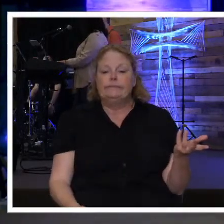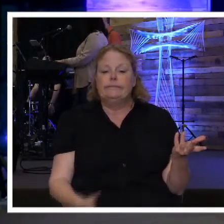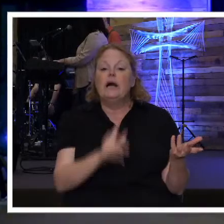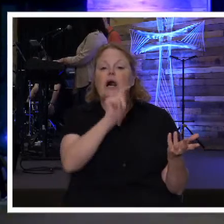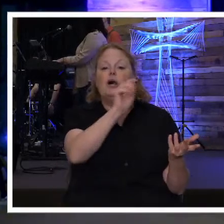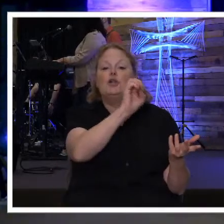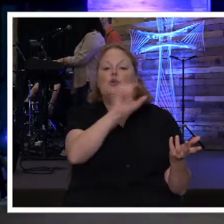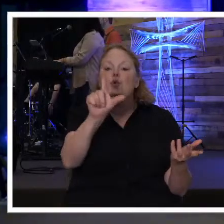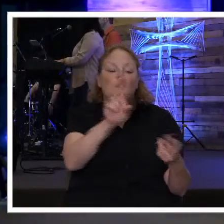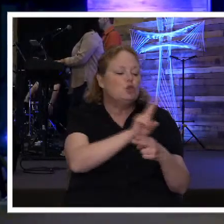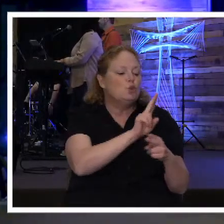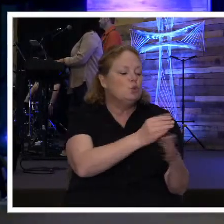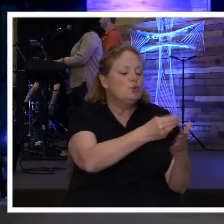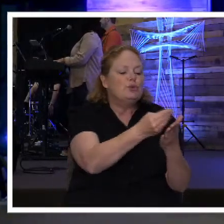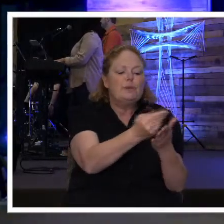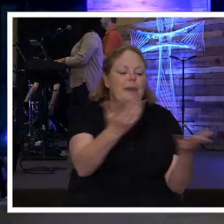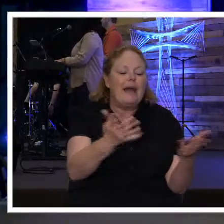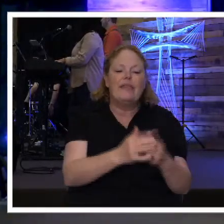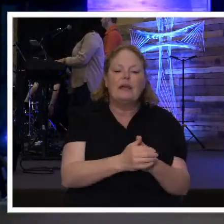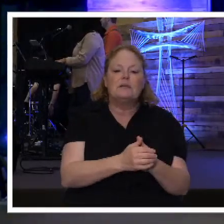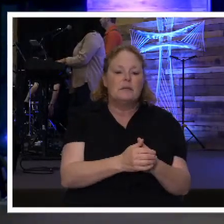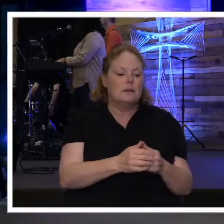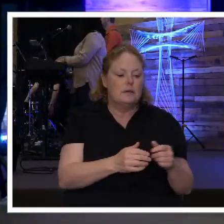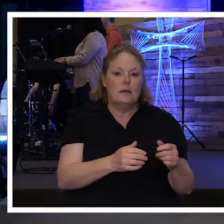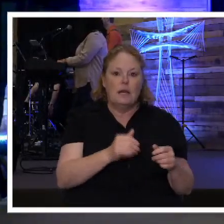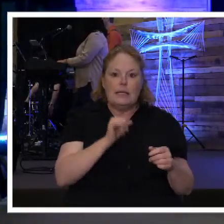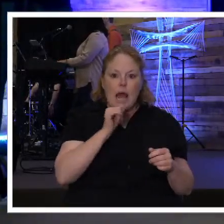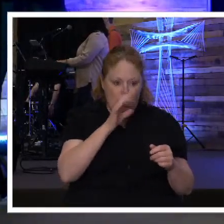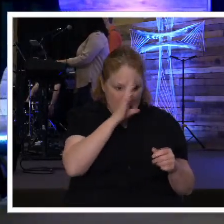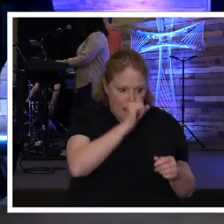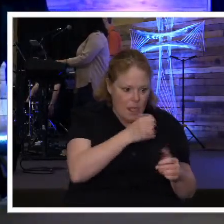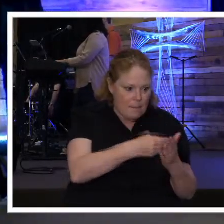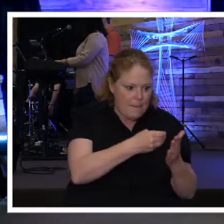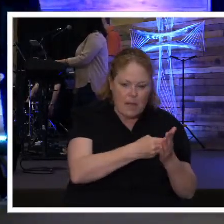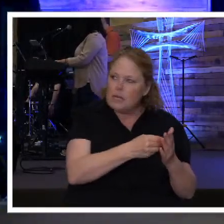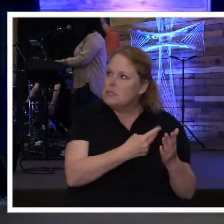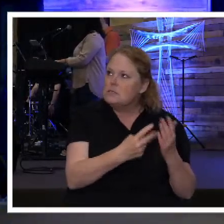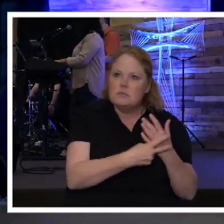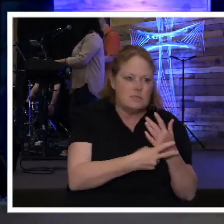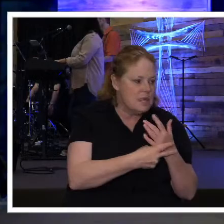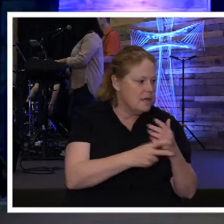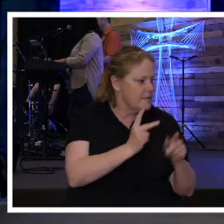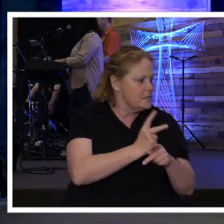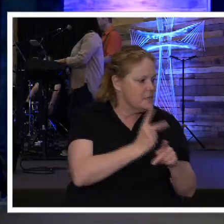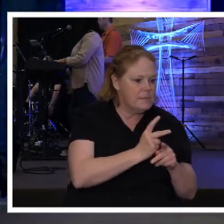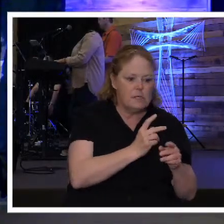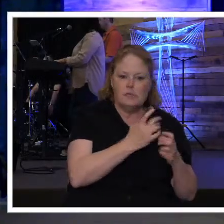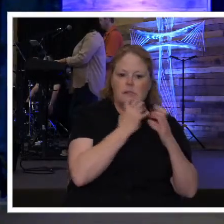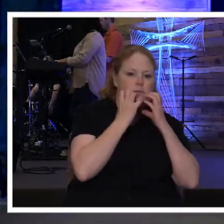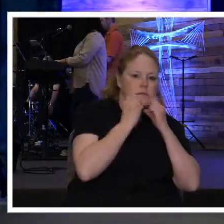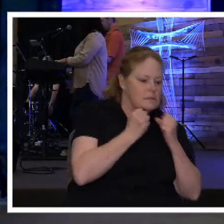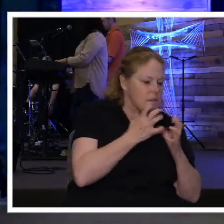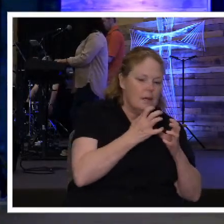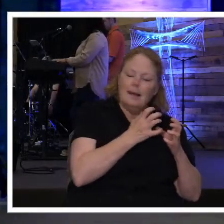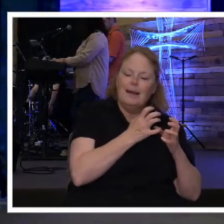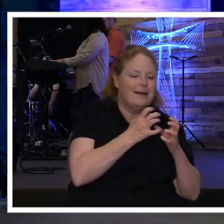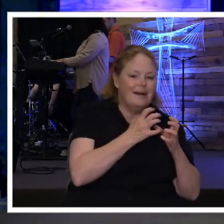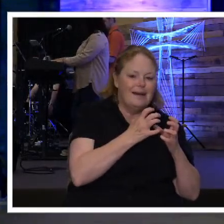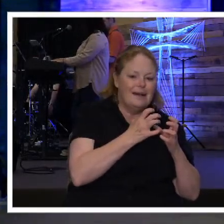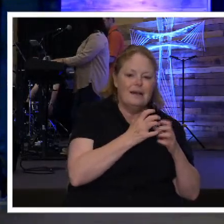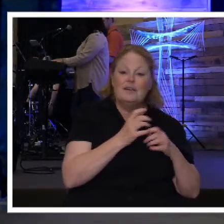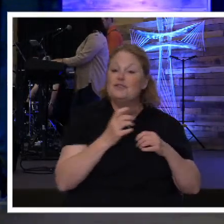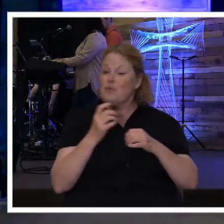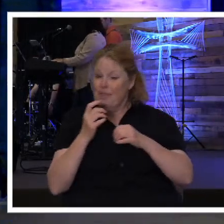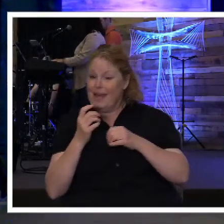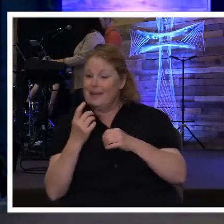tool. It no longer is your savior. It no longer is your security, which leads us then to the last